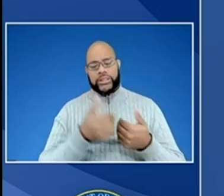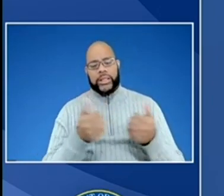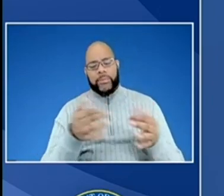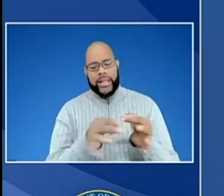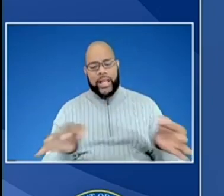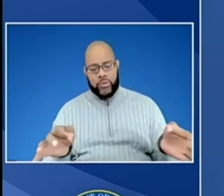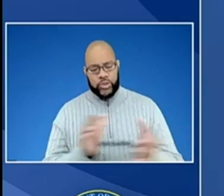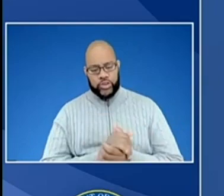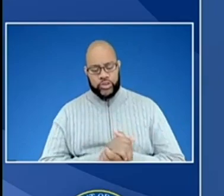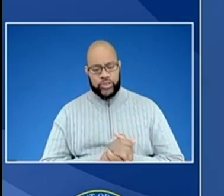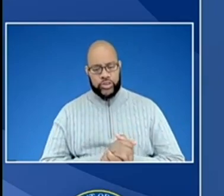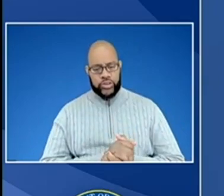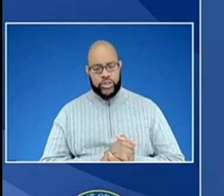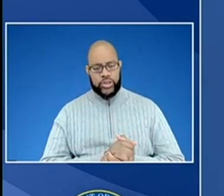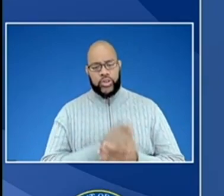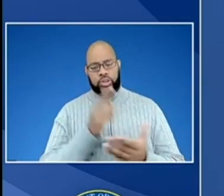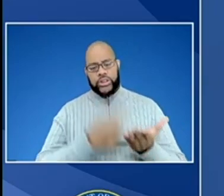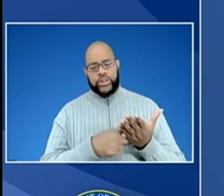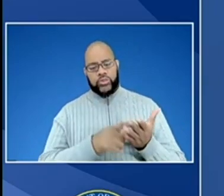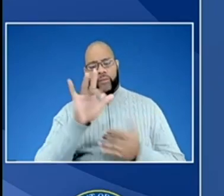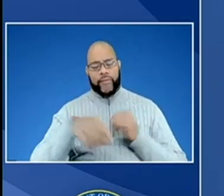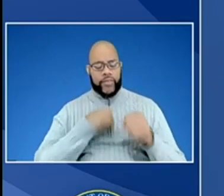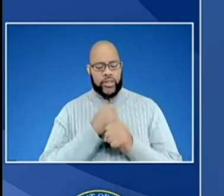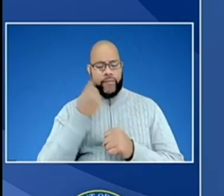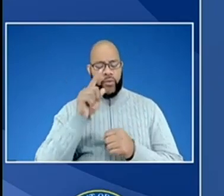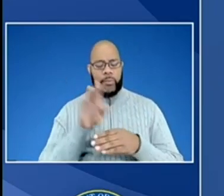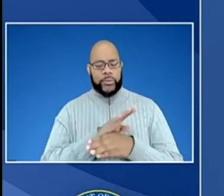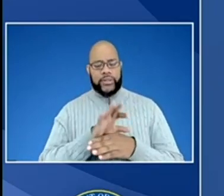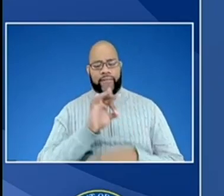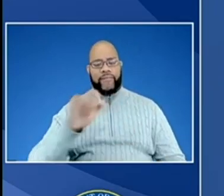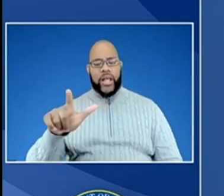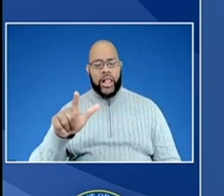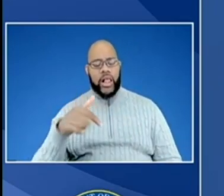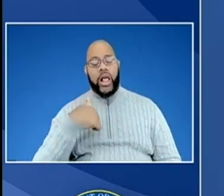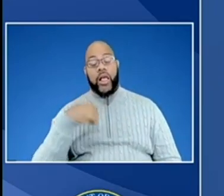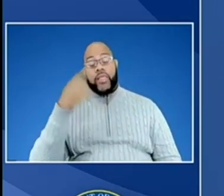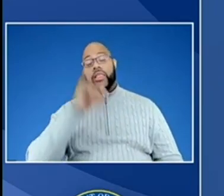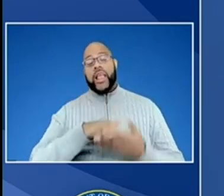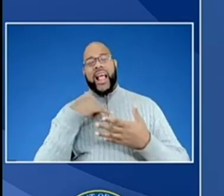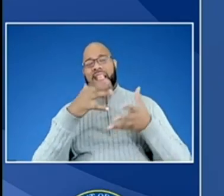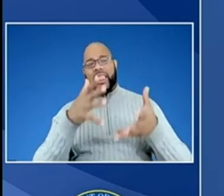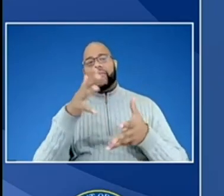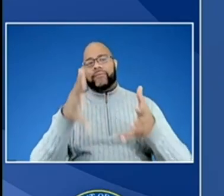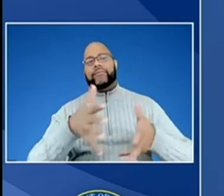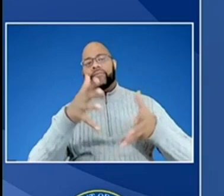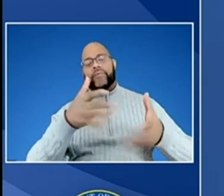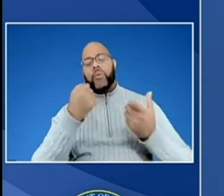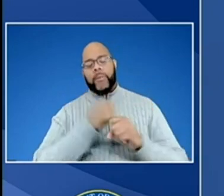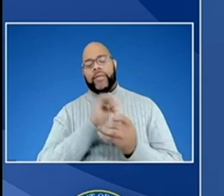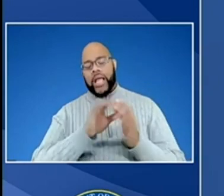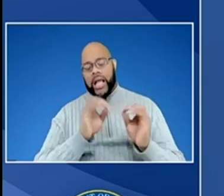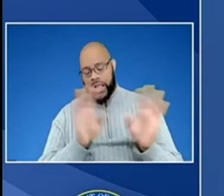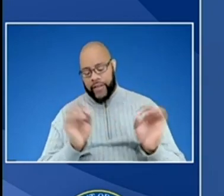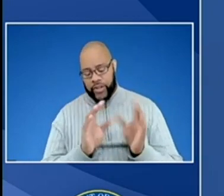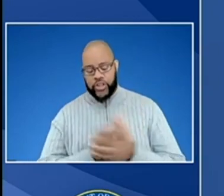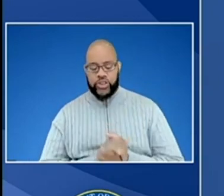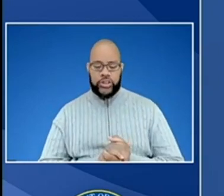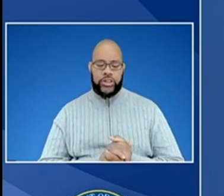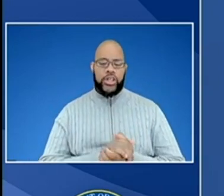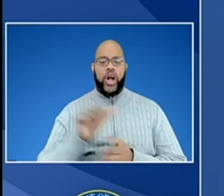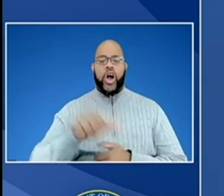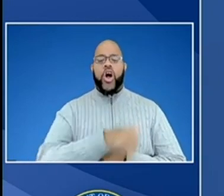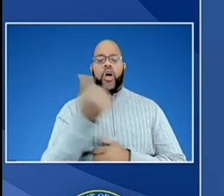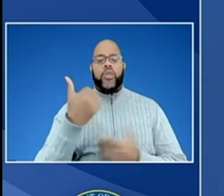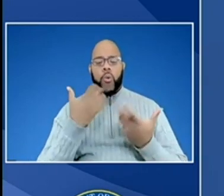language to discuss 25 years for commercial FFELP as well. I felt like I kind of left that hanging and wanted to make that clarification. The other thing I